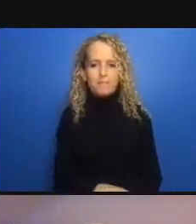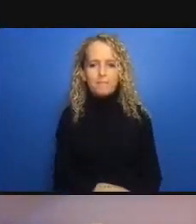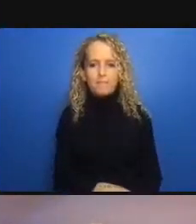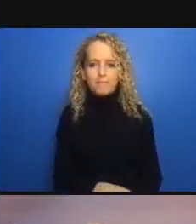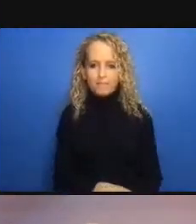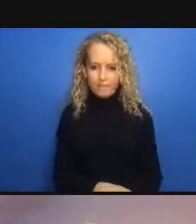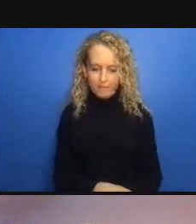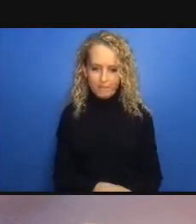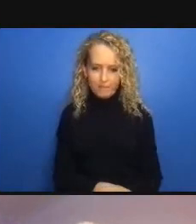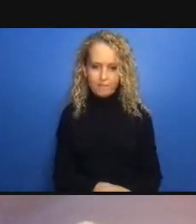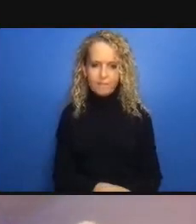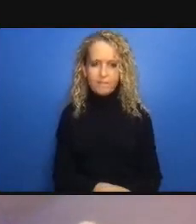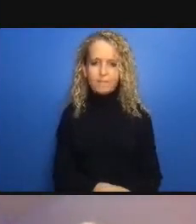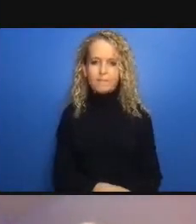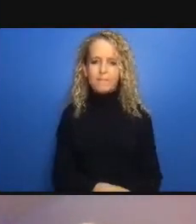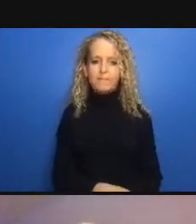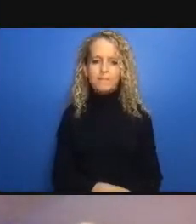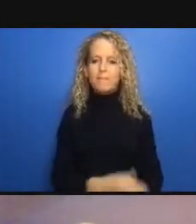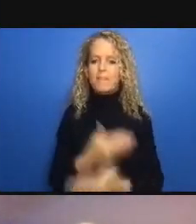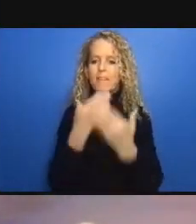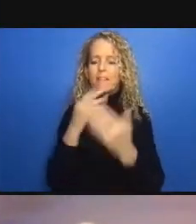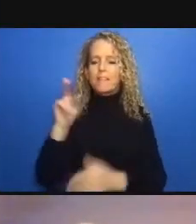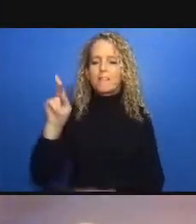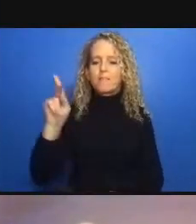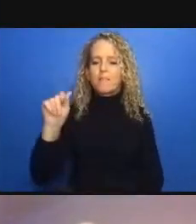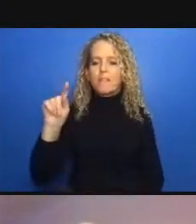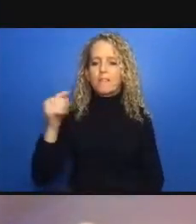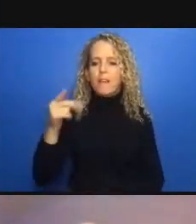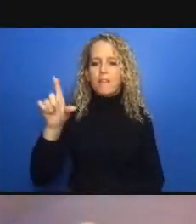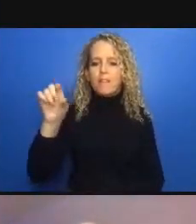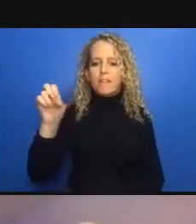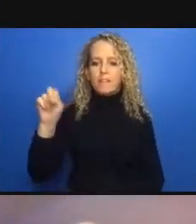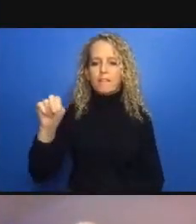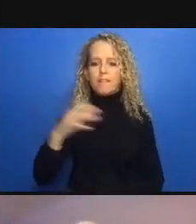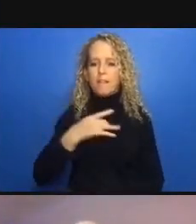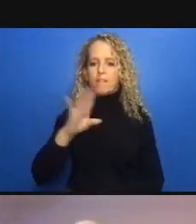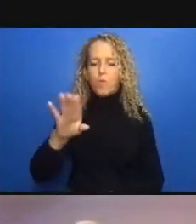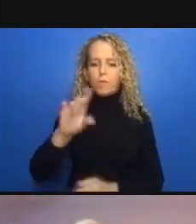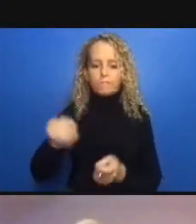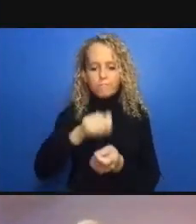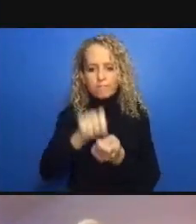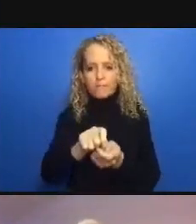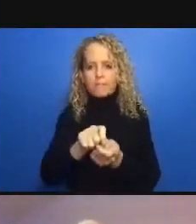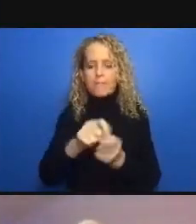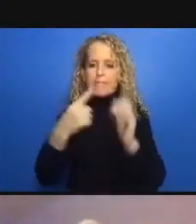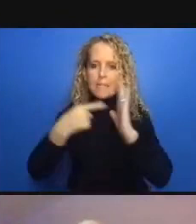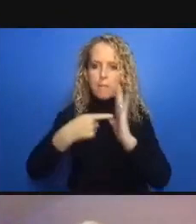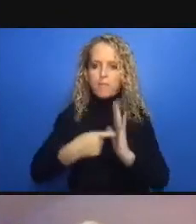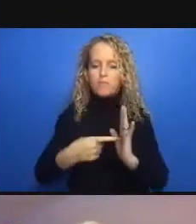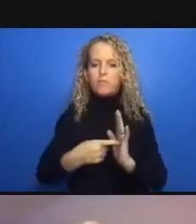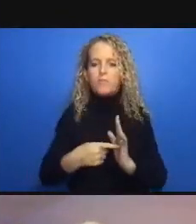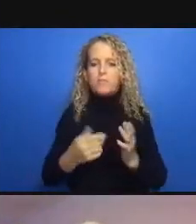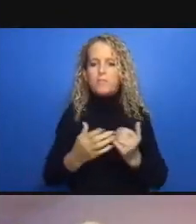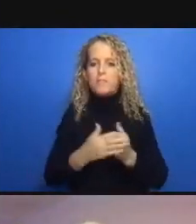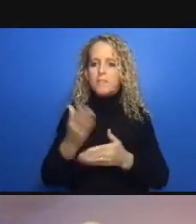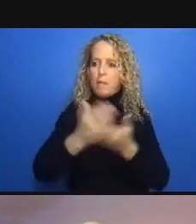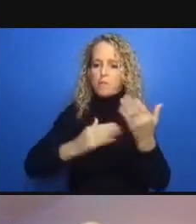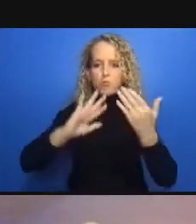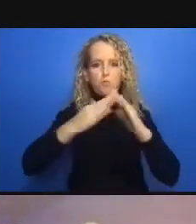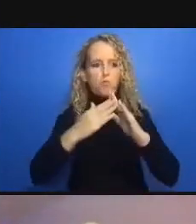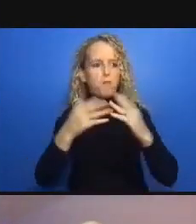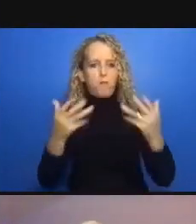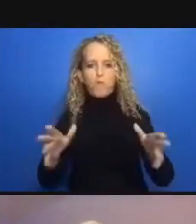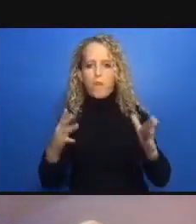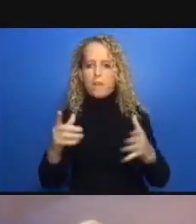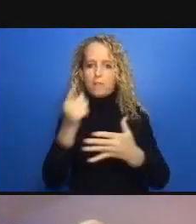Thank you so much, Kathleen. That was great. I really love the specific examples of communities that are doing things really well. That's so neat to hear. And